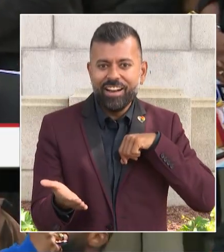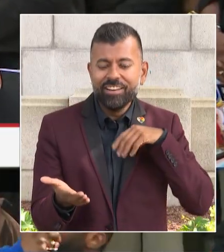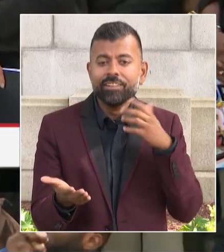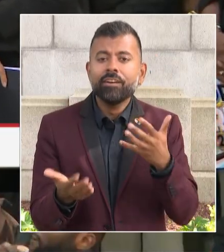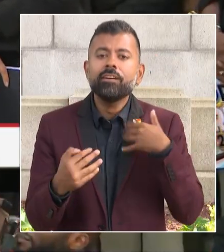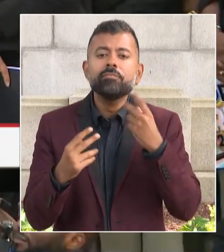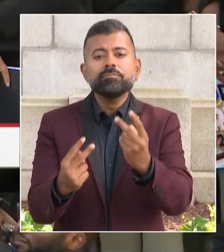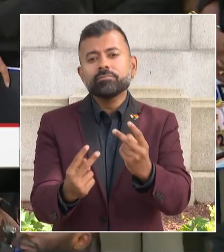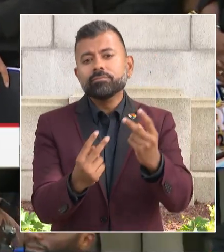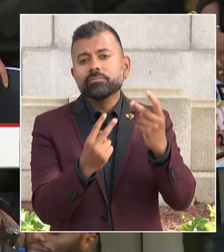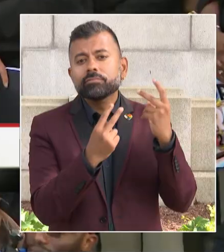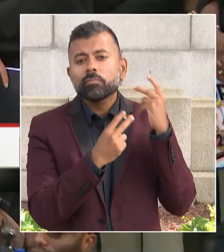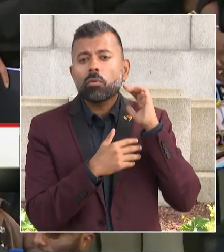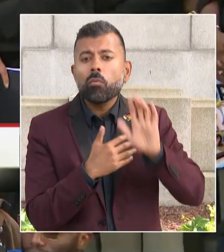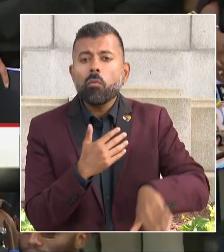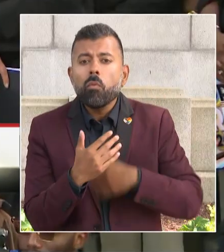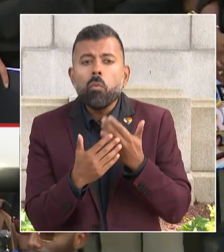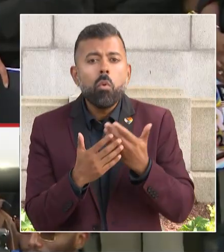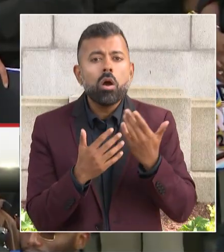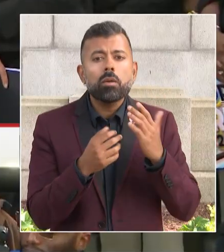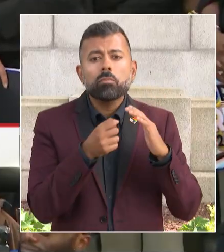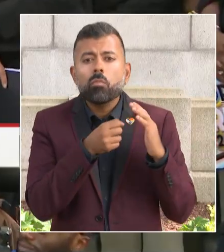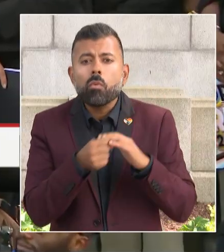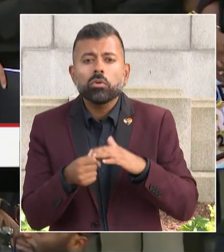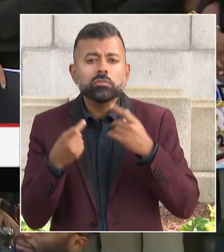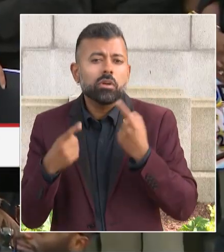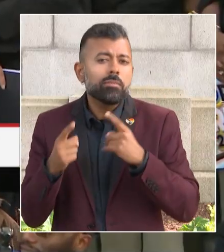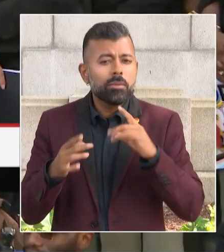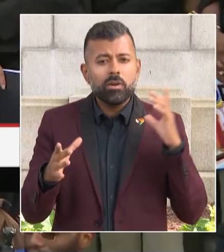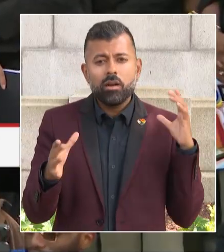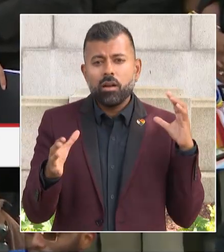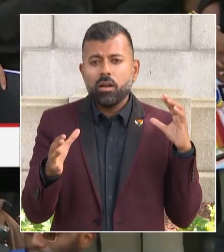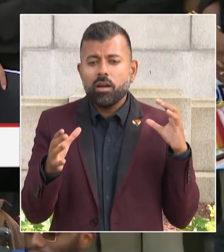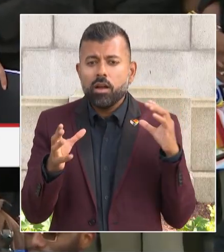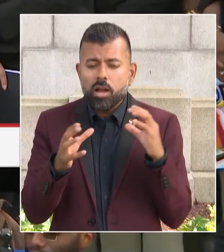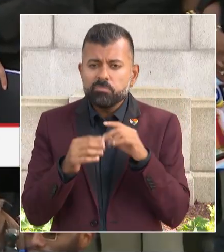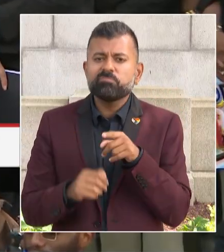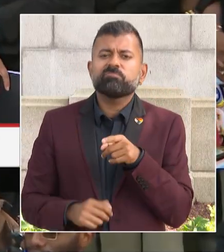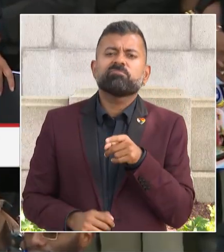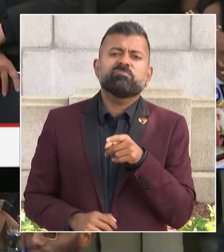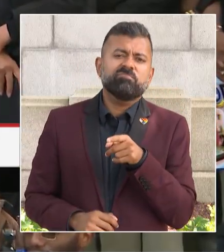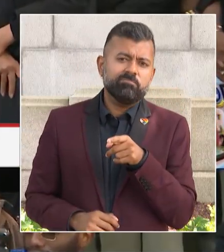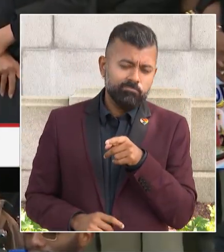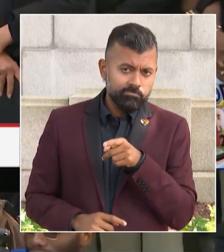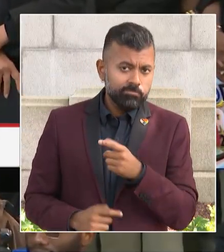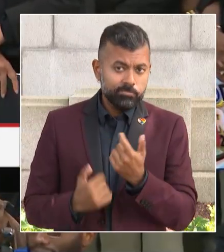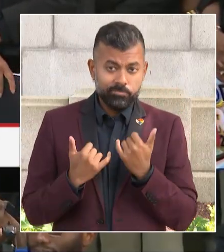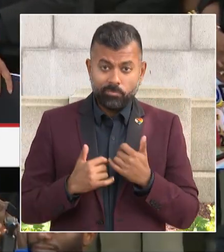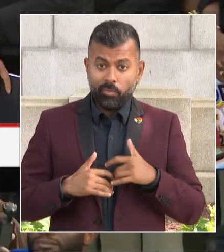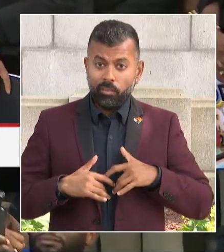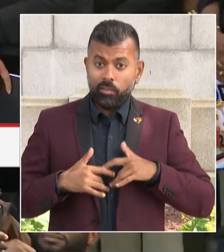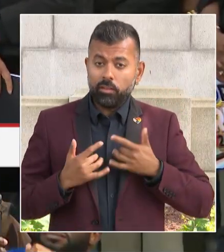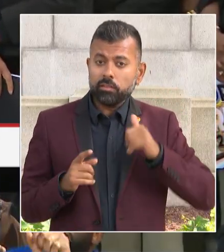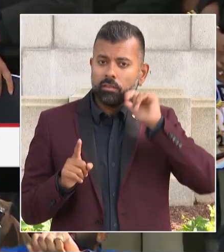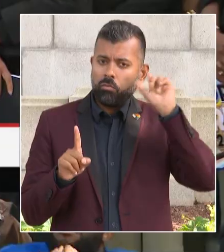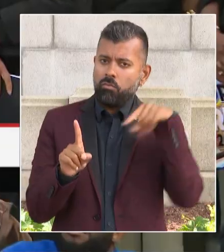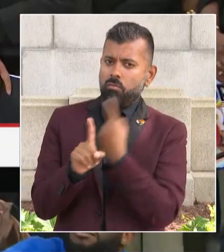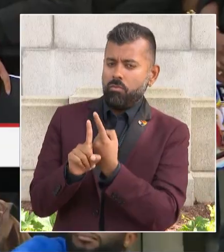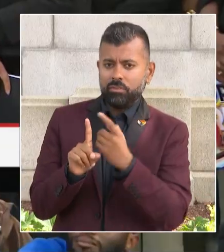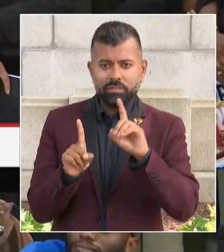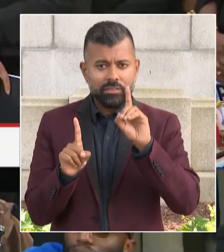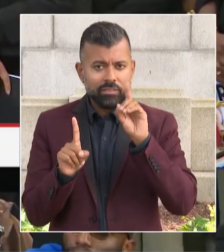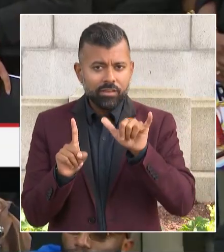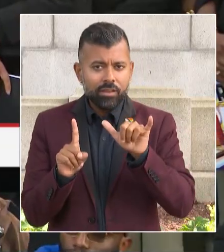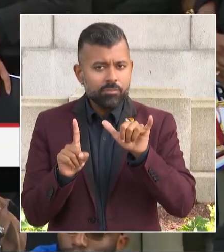still exist. We're not just marking an event, we're making a powerful statement